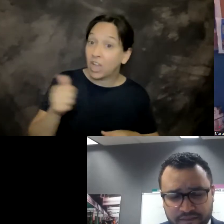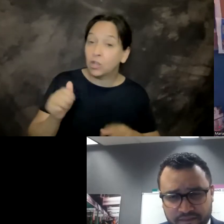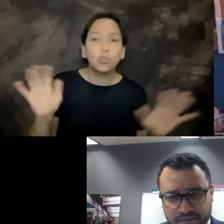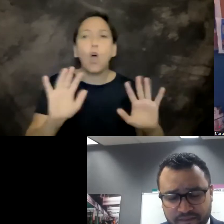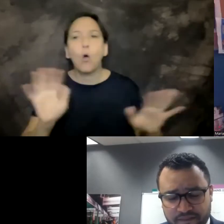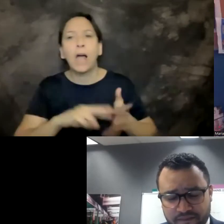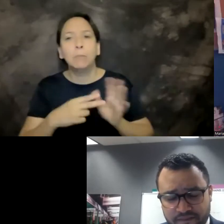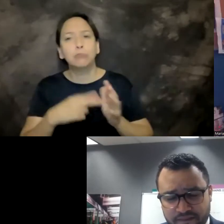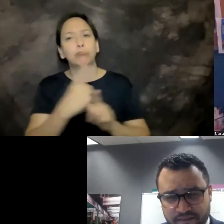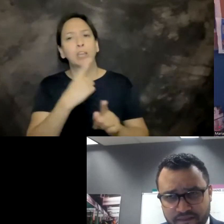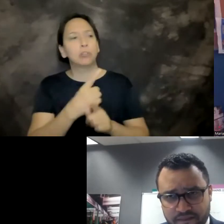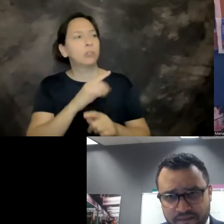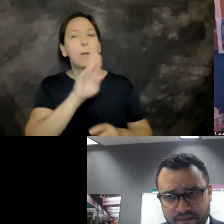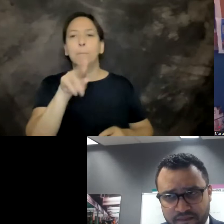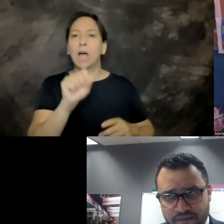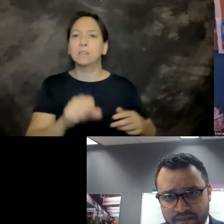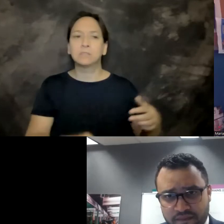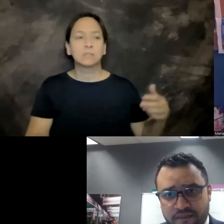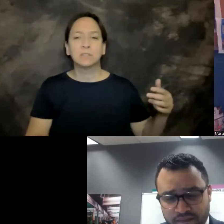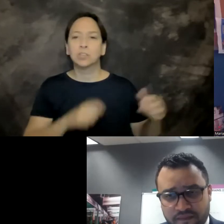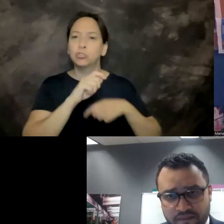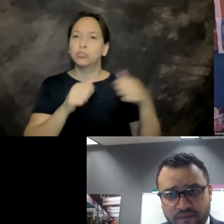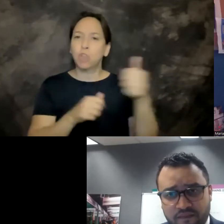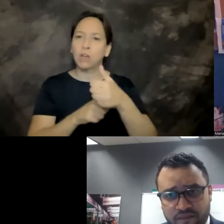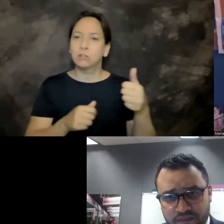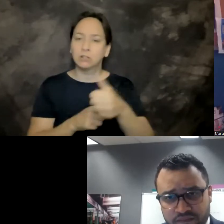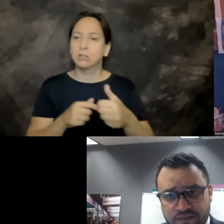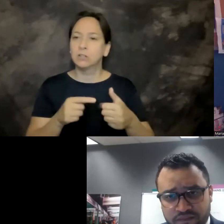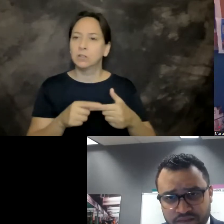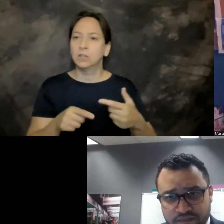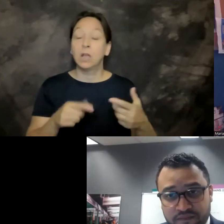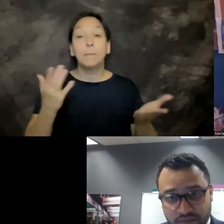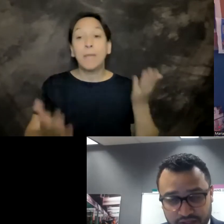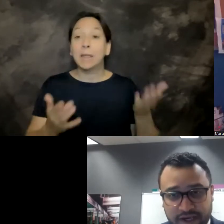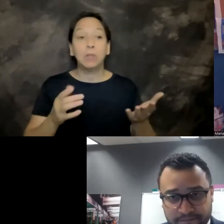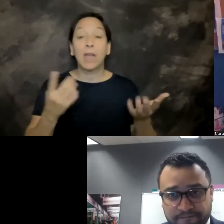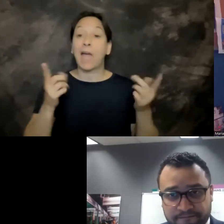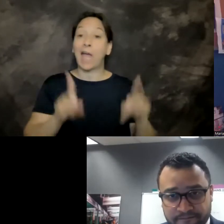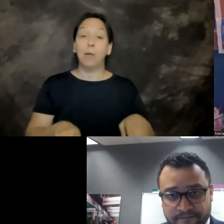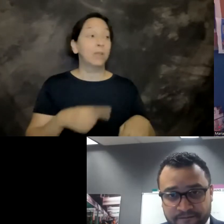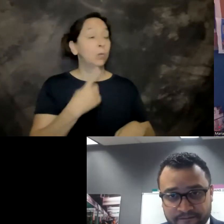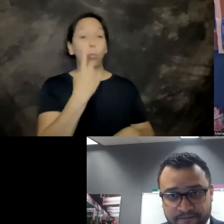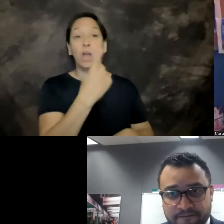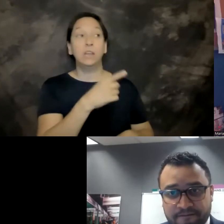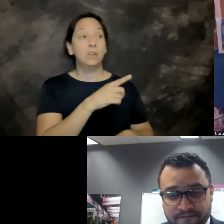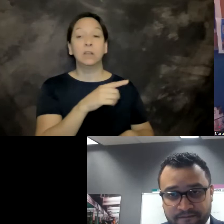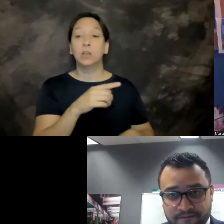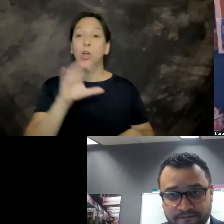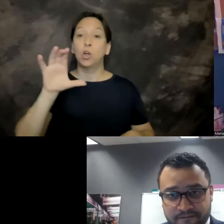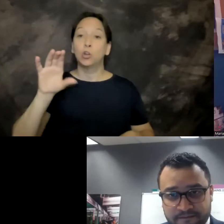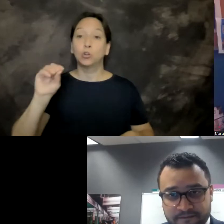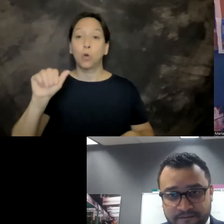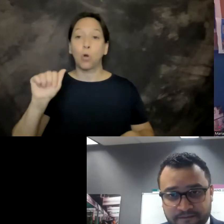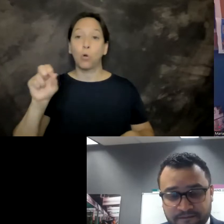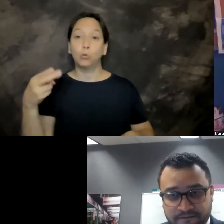believe Rhoda mentioned that in the past, like a lift didn't work into the coach bus. What is the easiest way